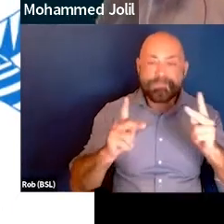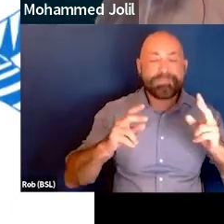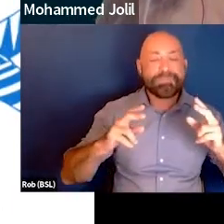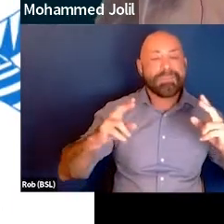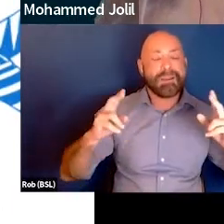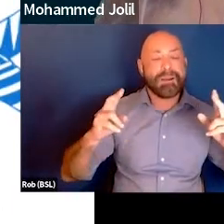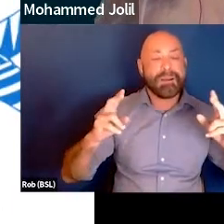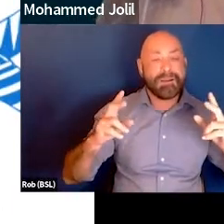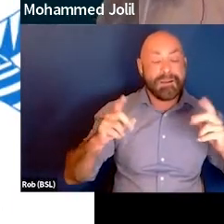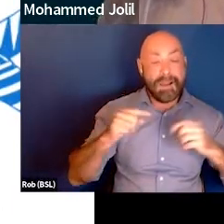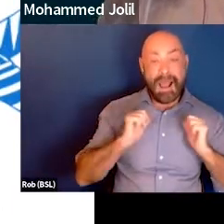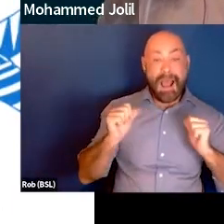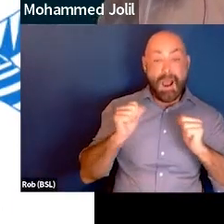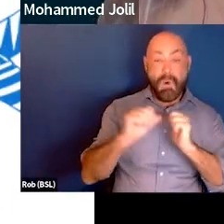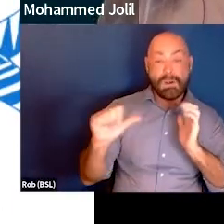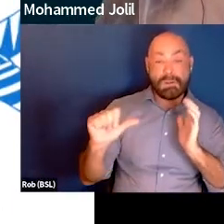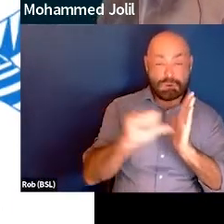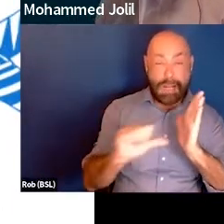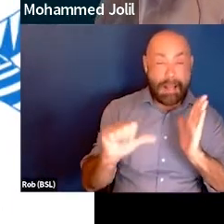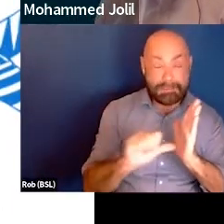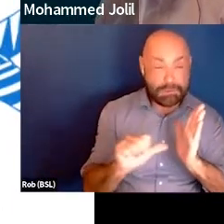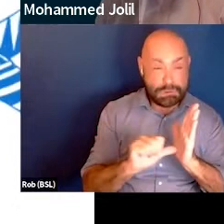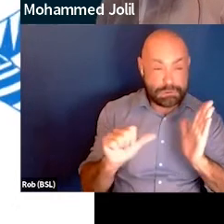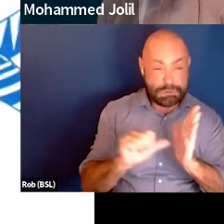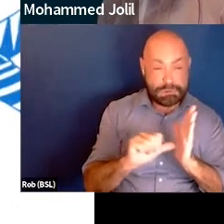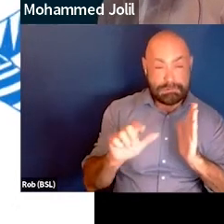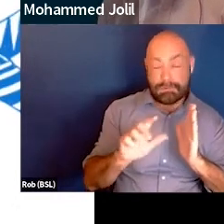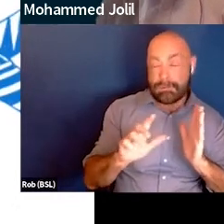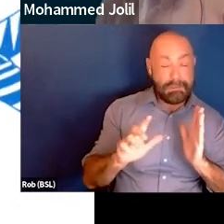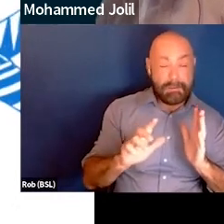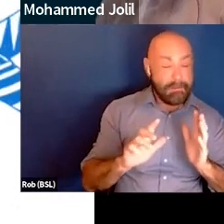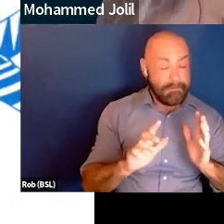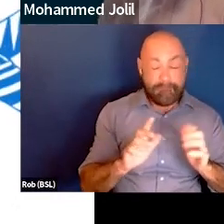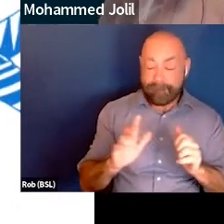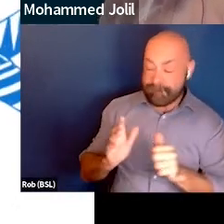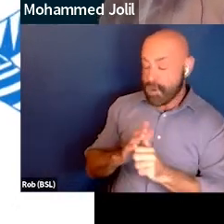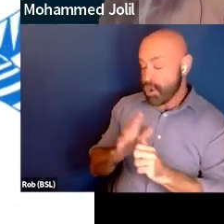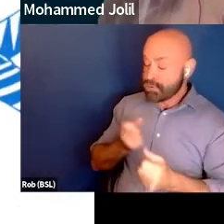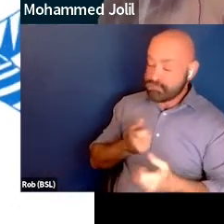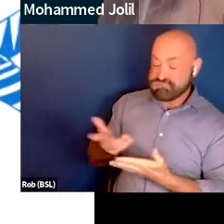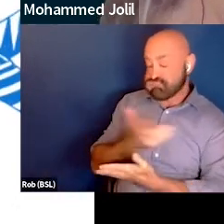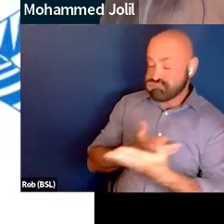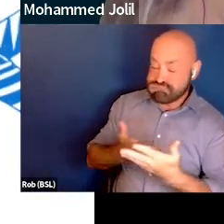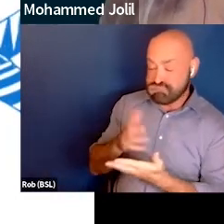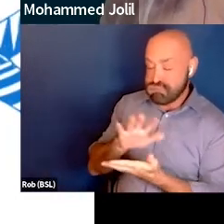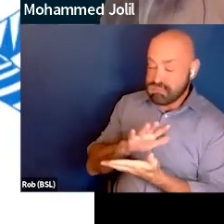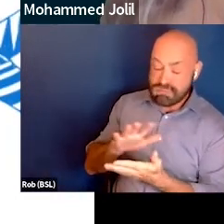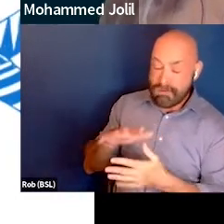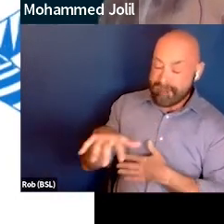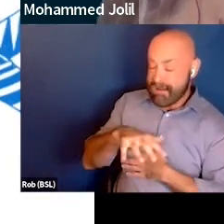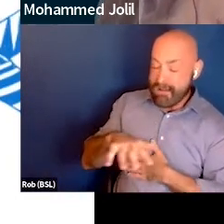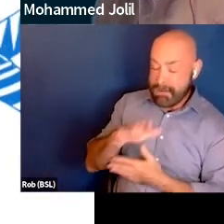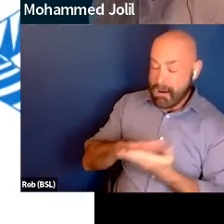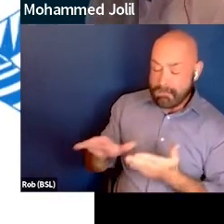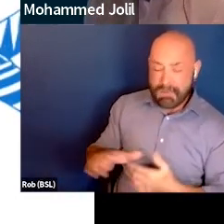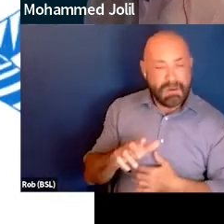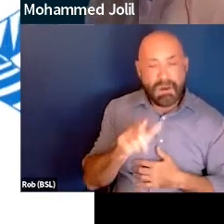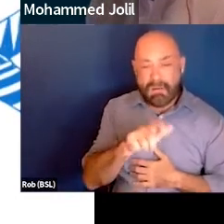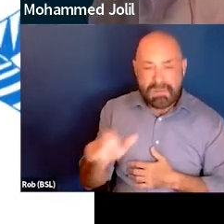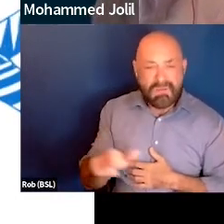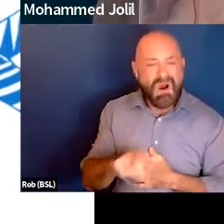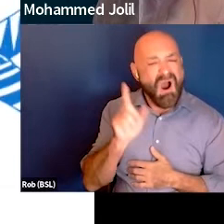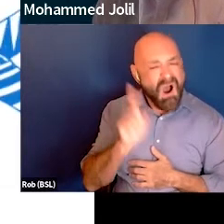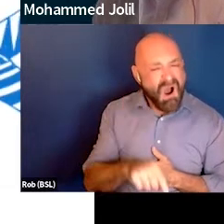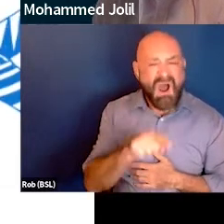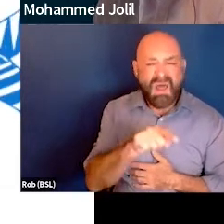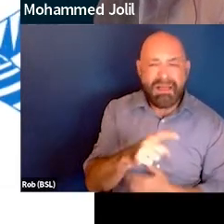when the discussion about Family Hub took place, it was just, oh, it's going to be quite simple.